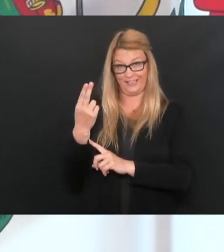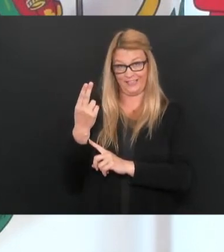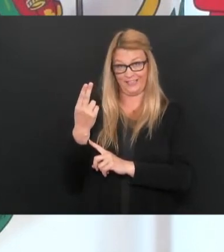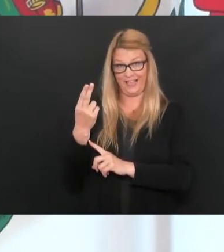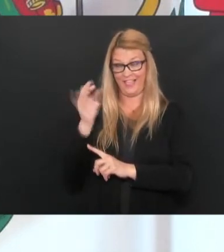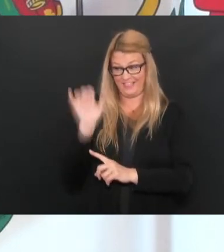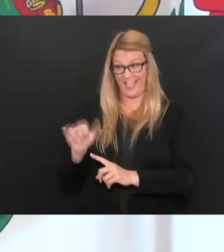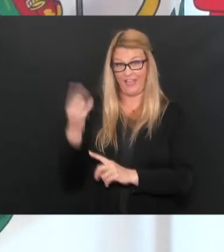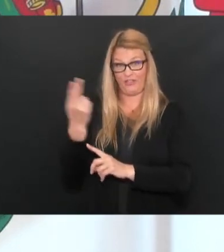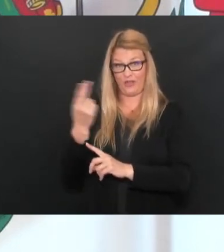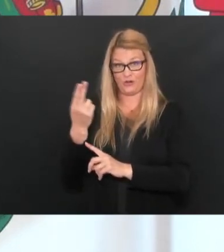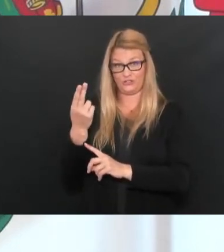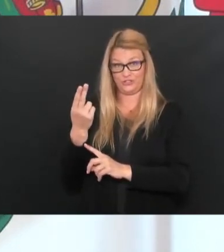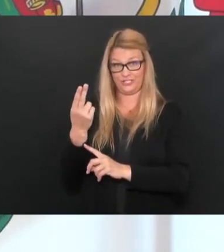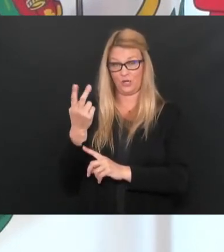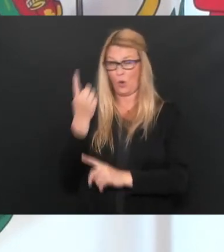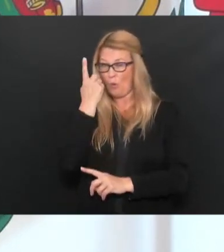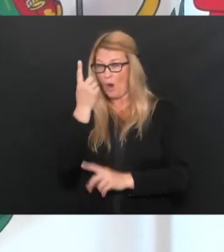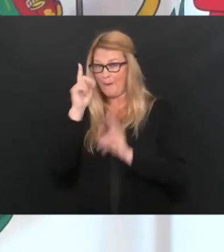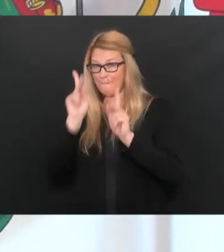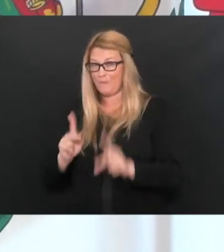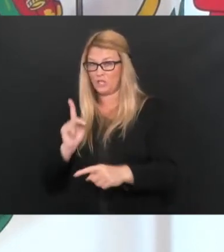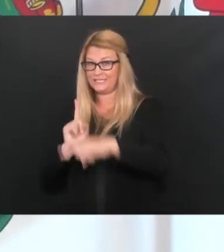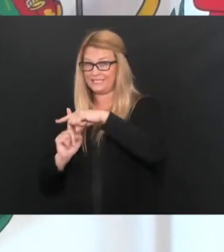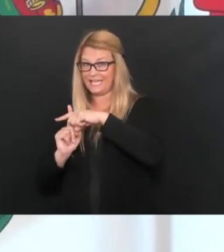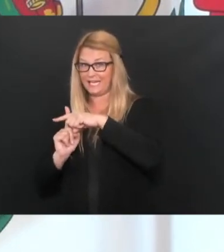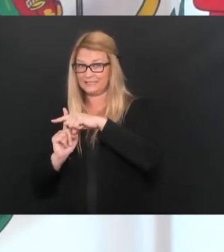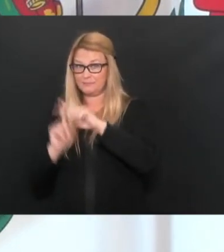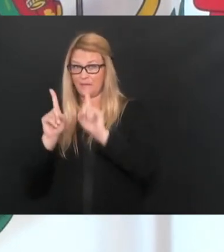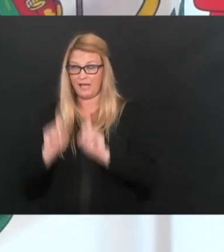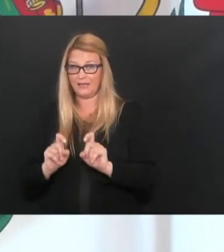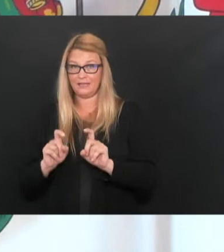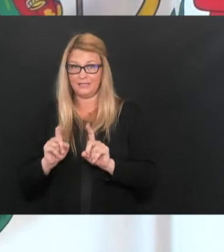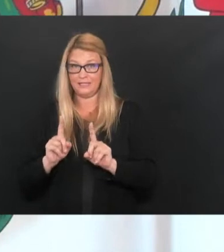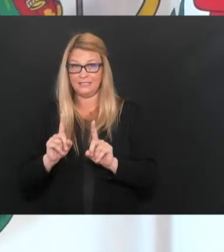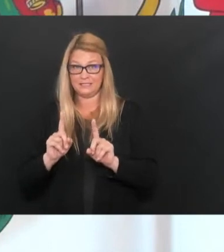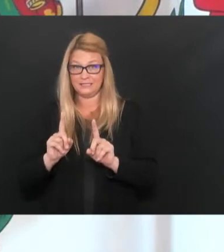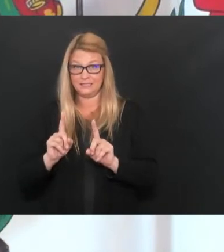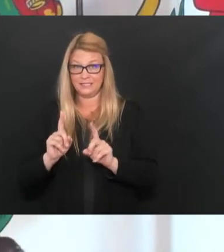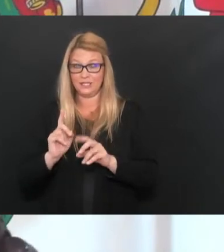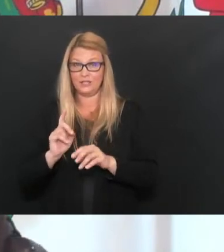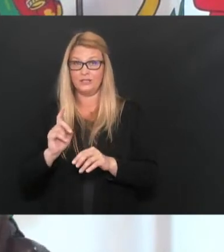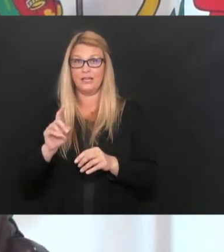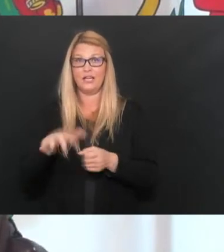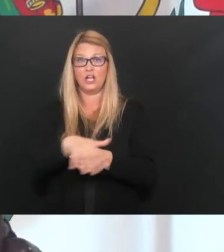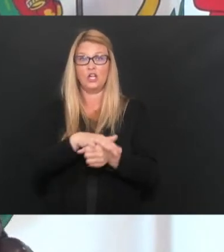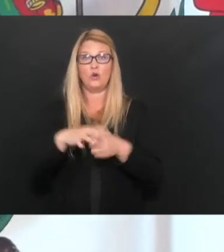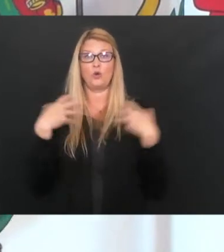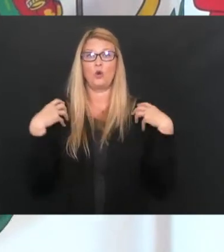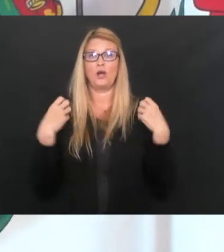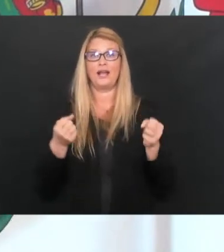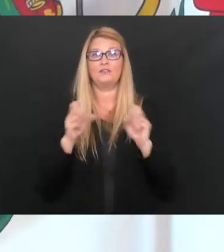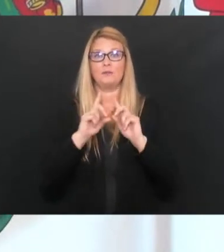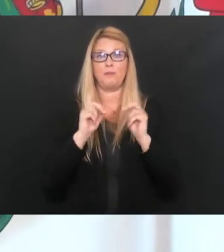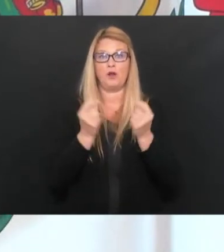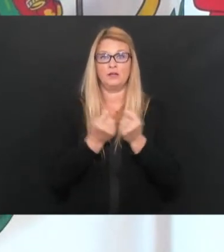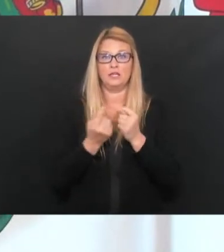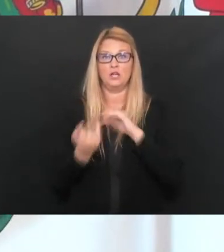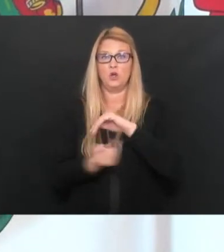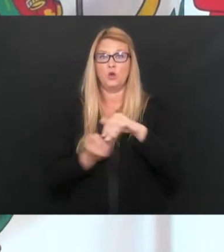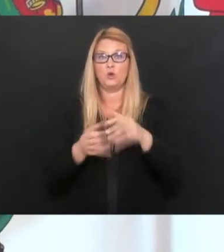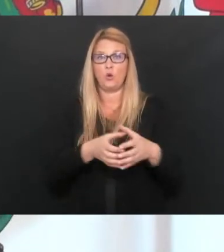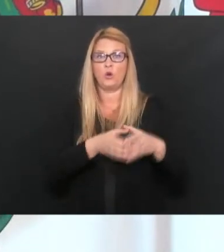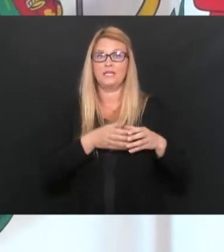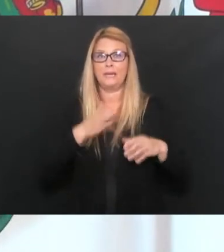the very day that we had one person that didn't play in the game and wear a mask, our local health department quarantined my